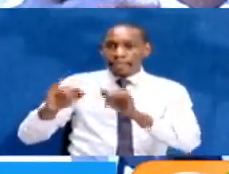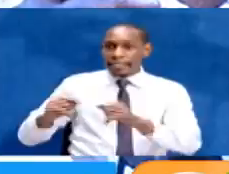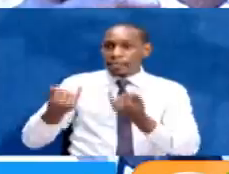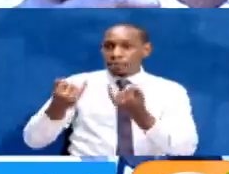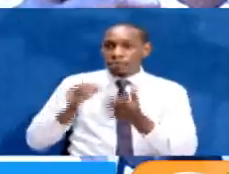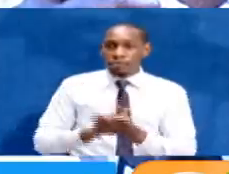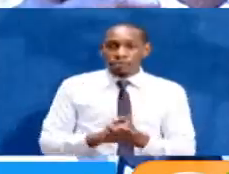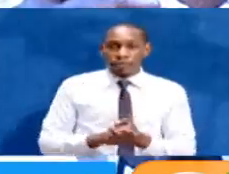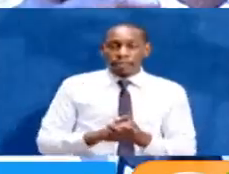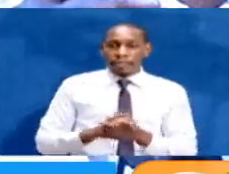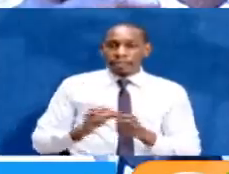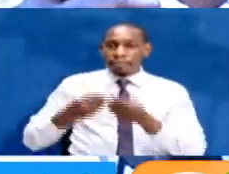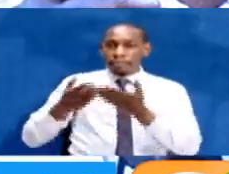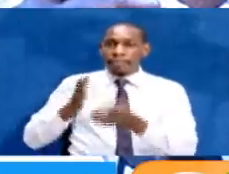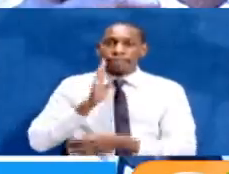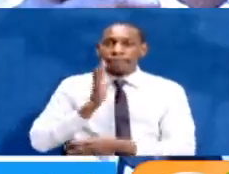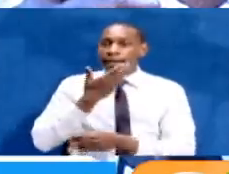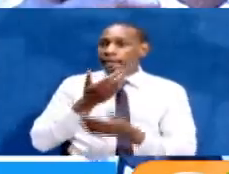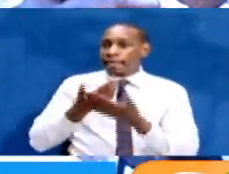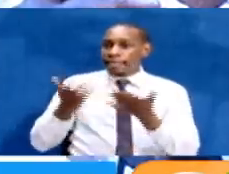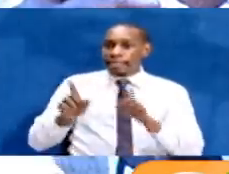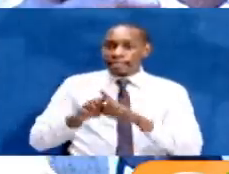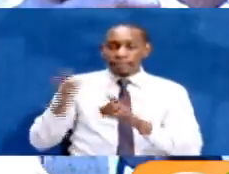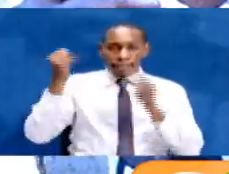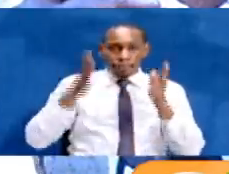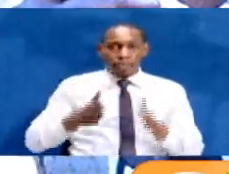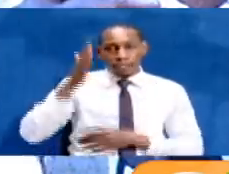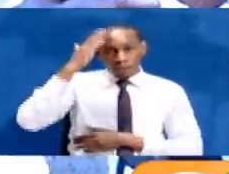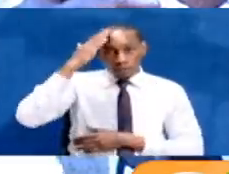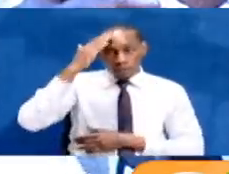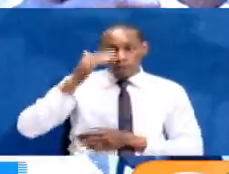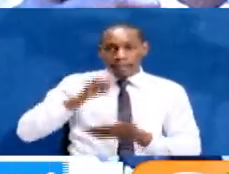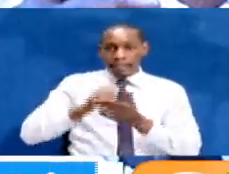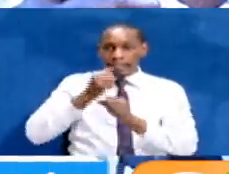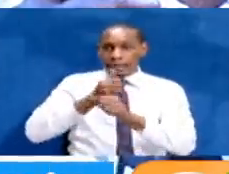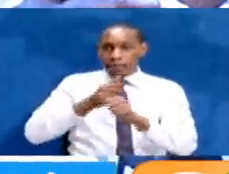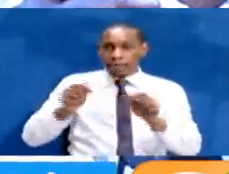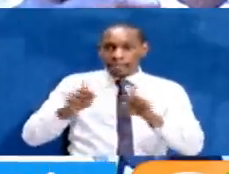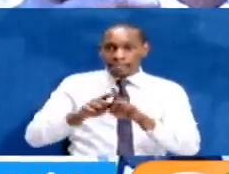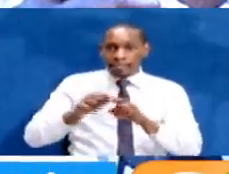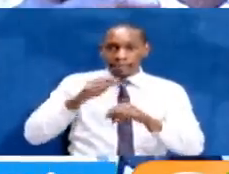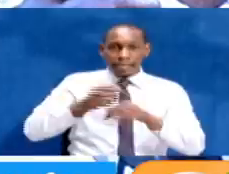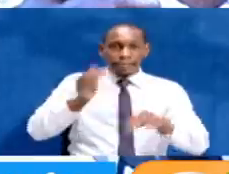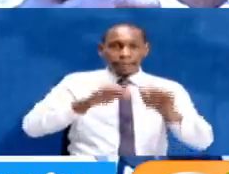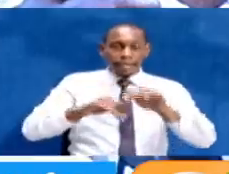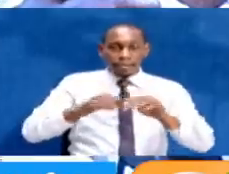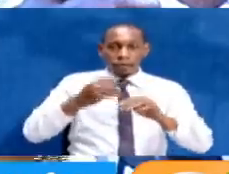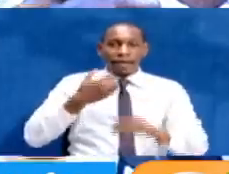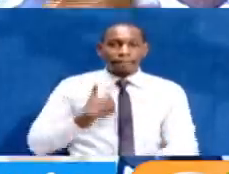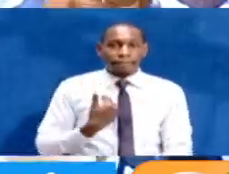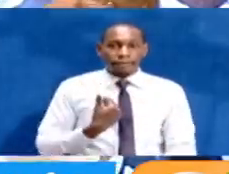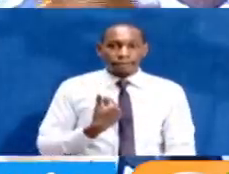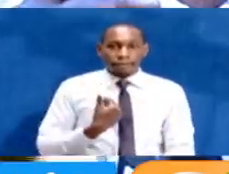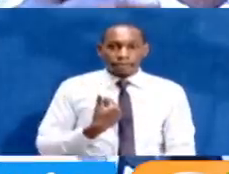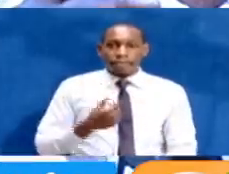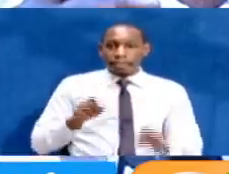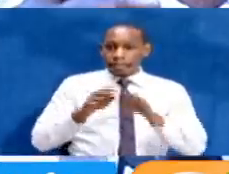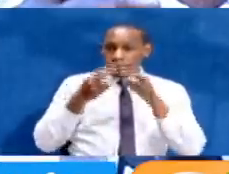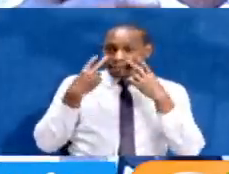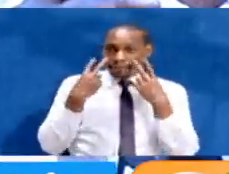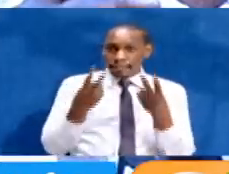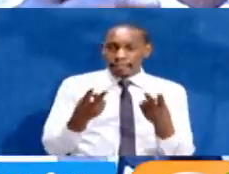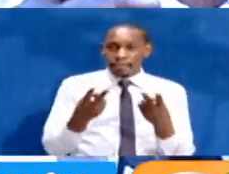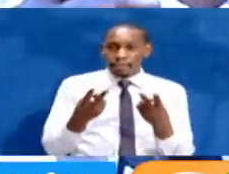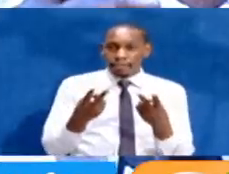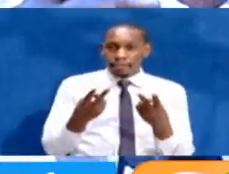afresh. Give them the colors you want. And the politicians know this works, which is why every election year, and you've seen